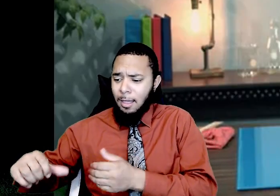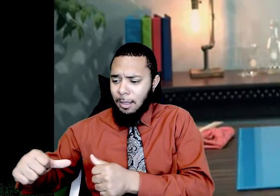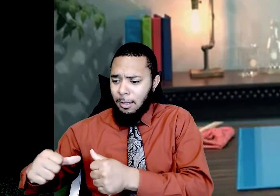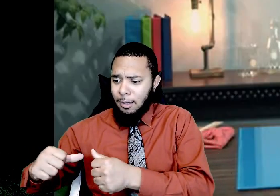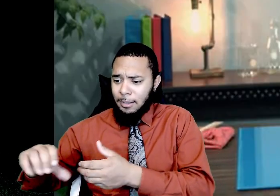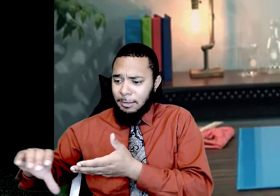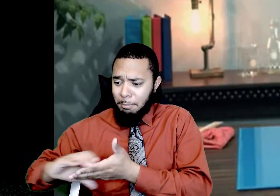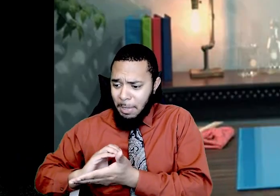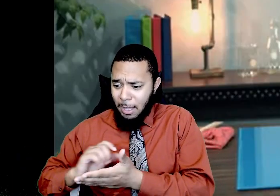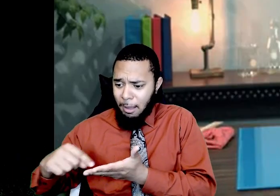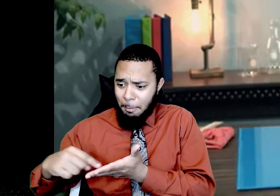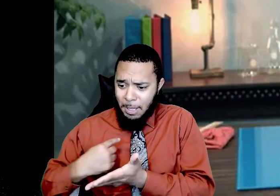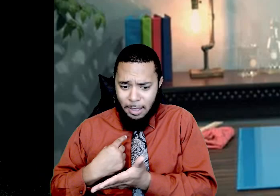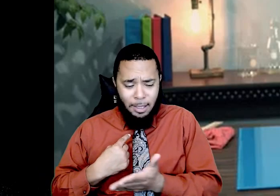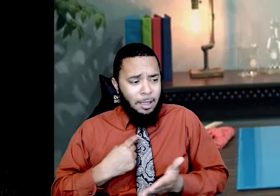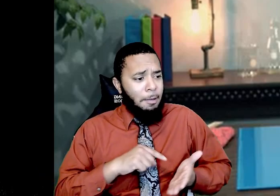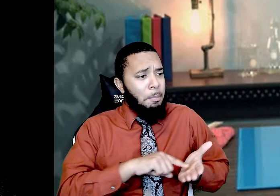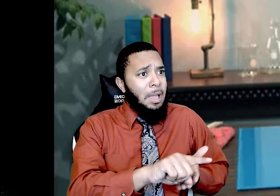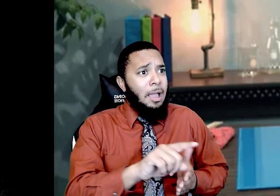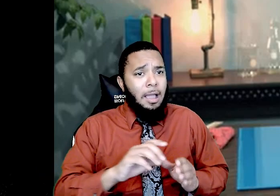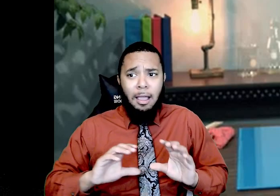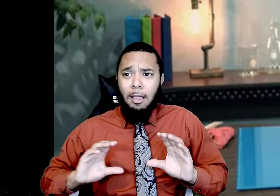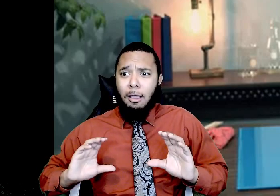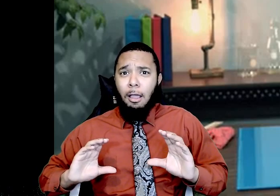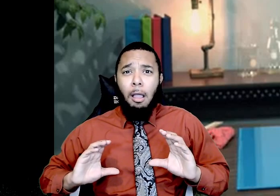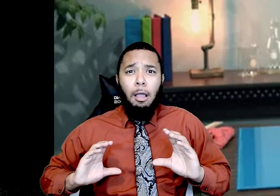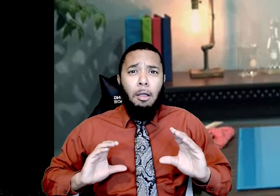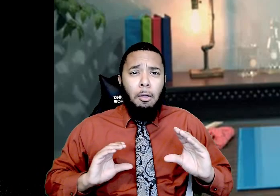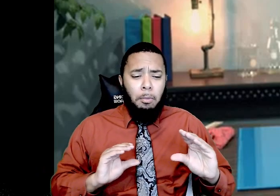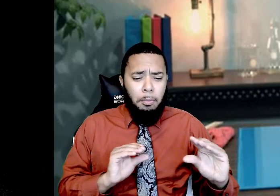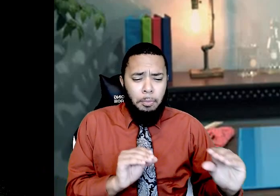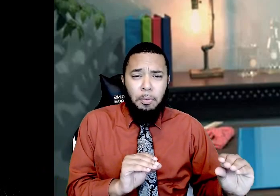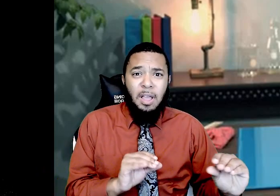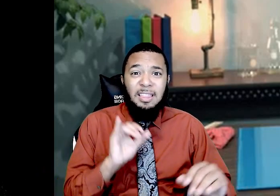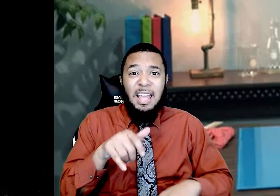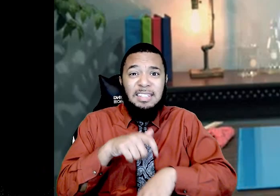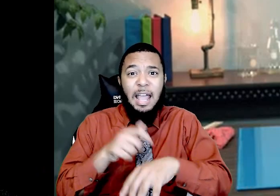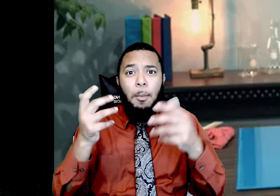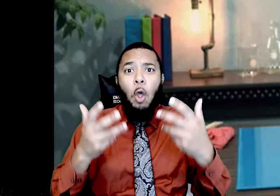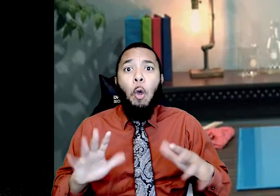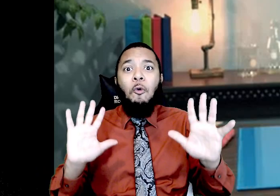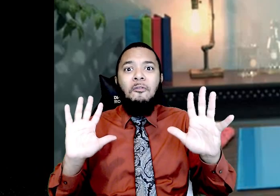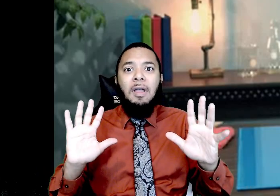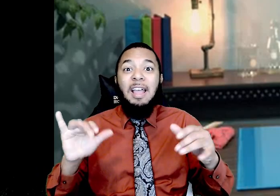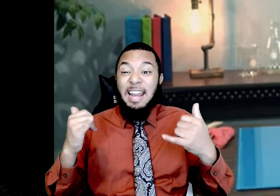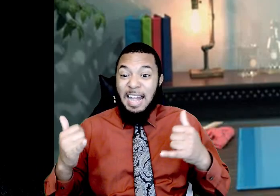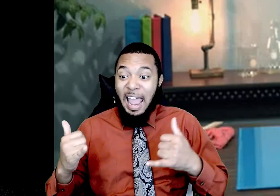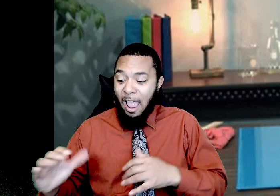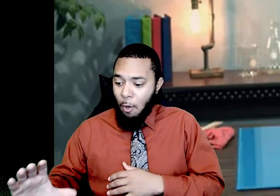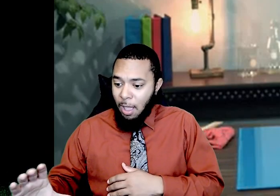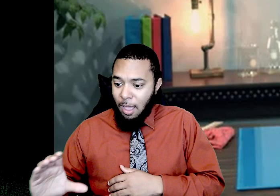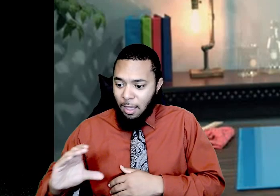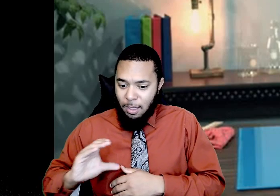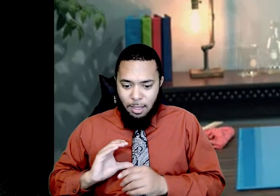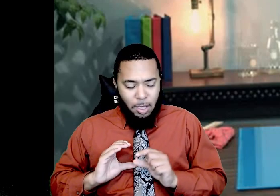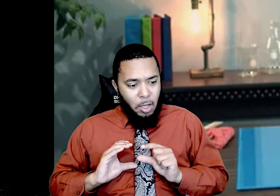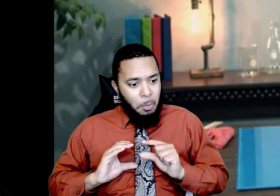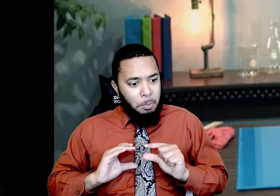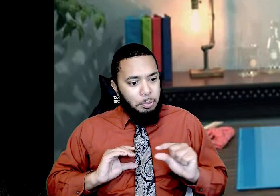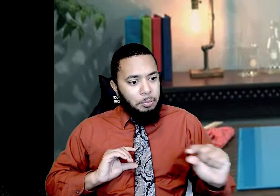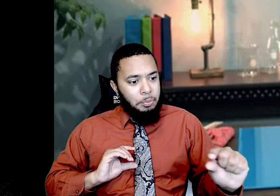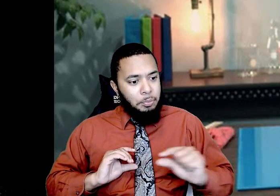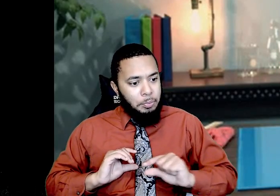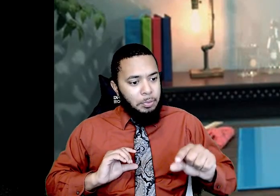and you spend it on all the expenses that you have lining up in the month. You can actually save a little bit of